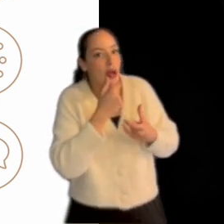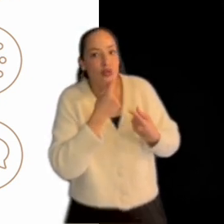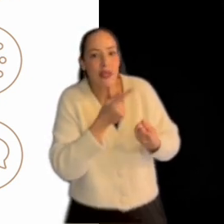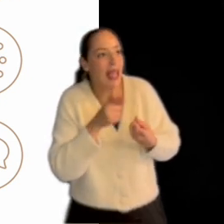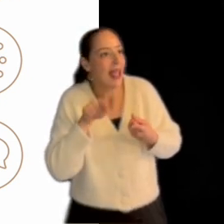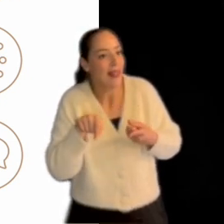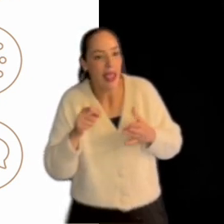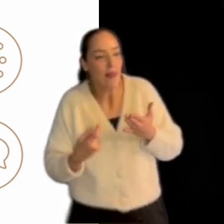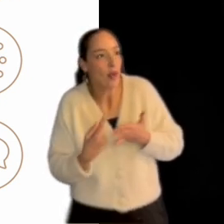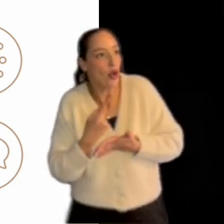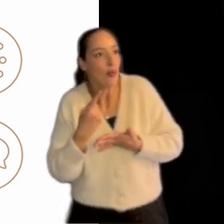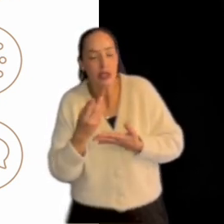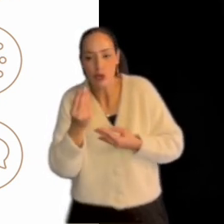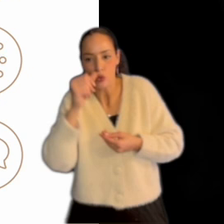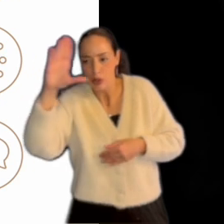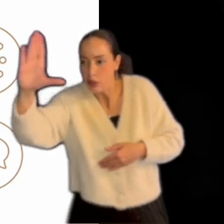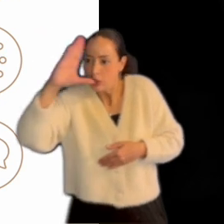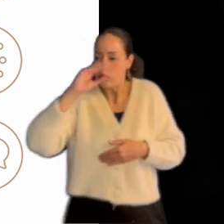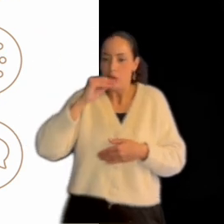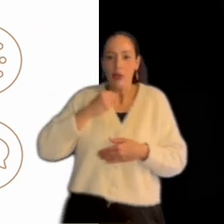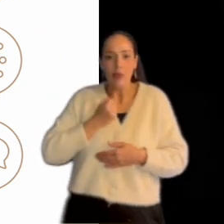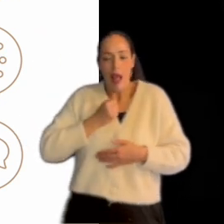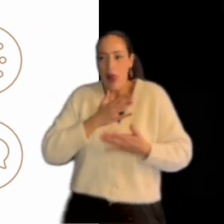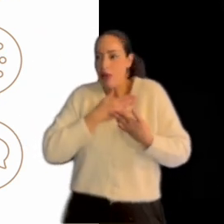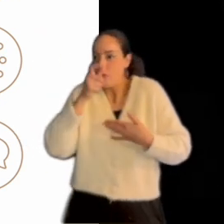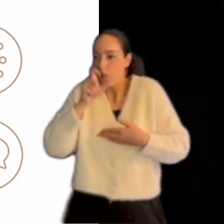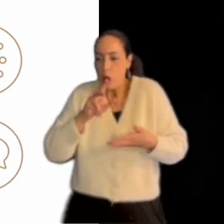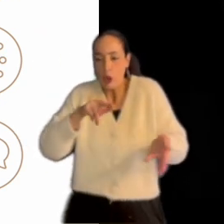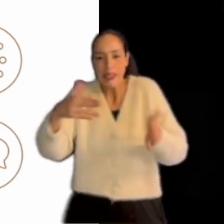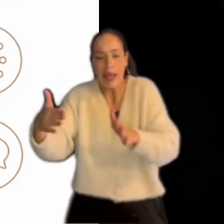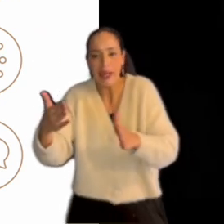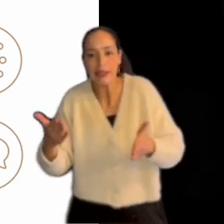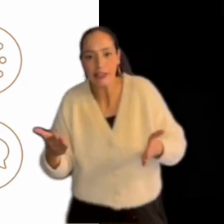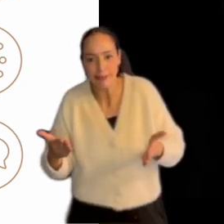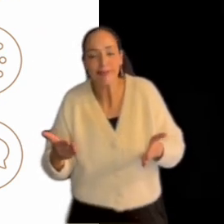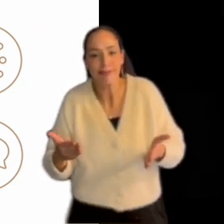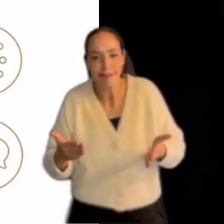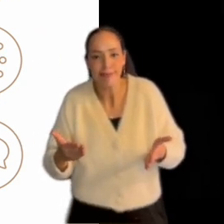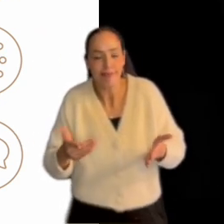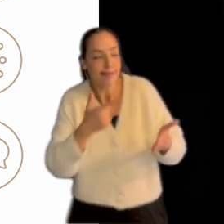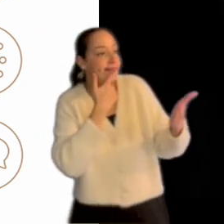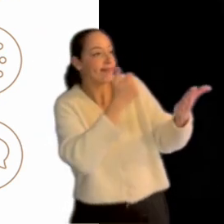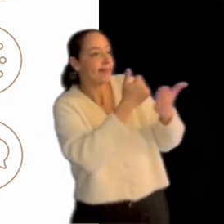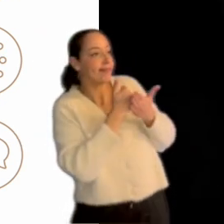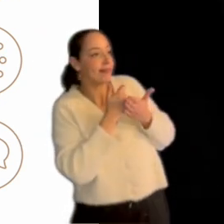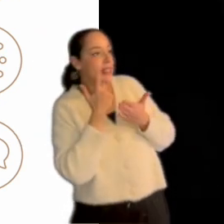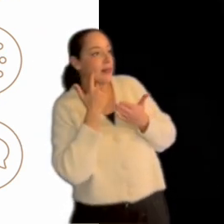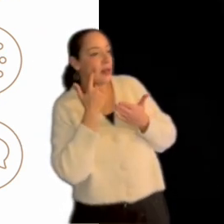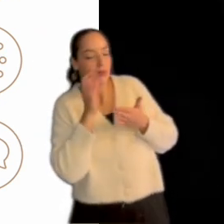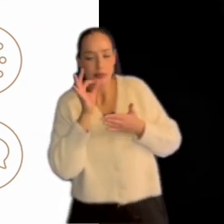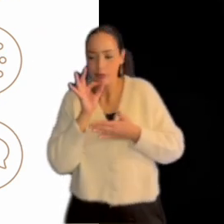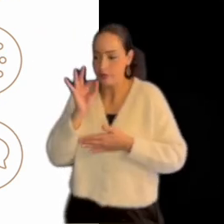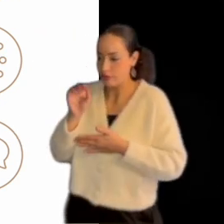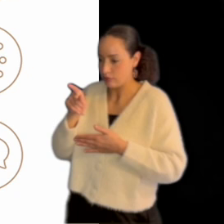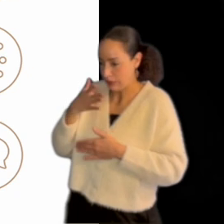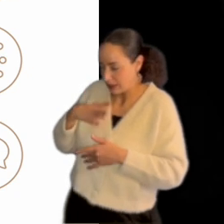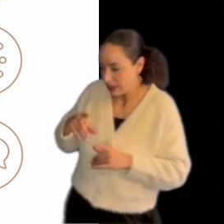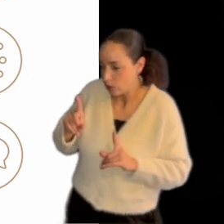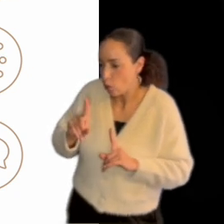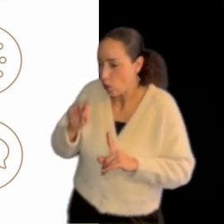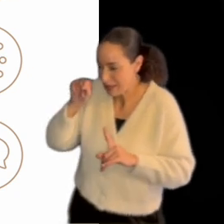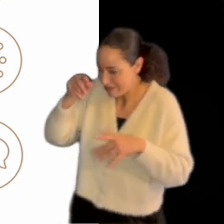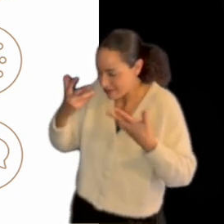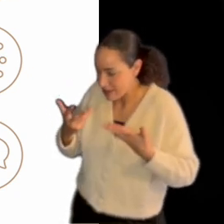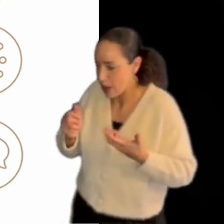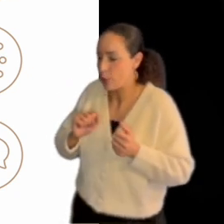Ask only what they might need in that moment. My first case came soon afterwards. I'd been providing homecoming briefings and support